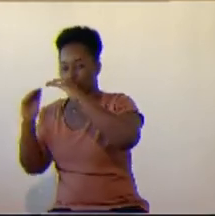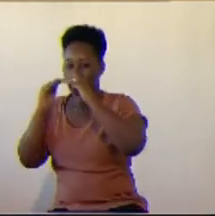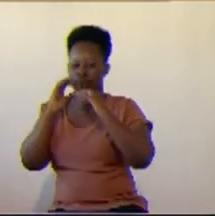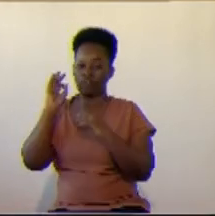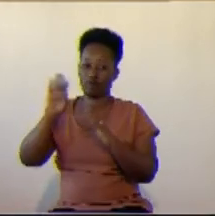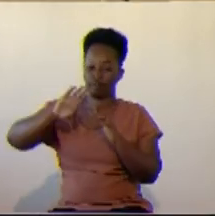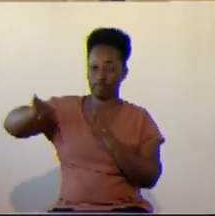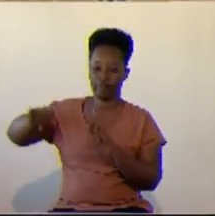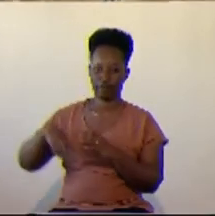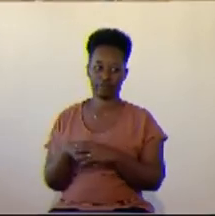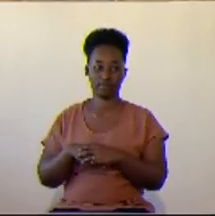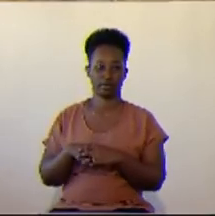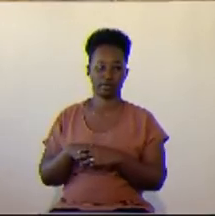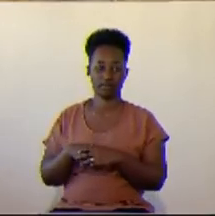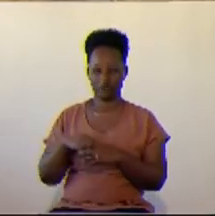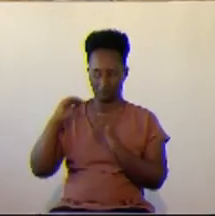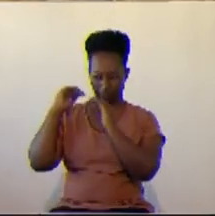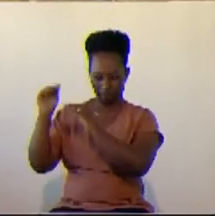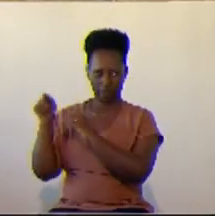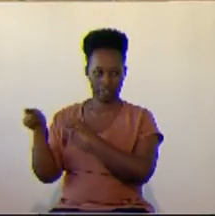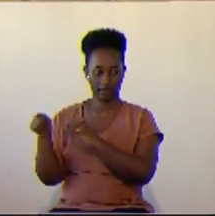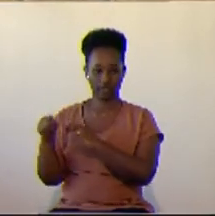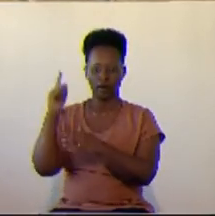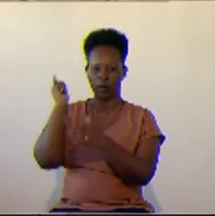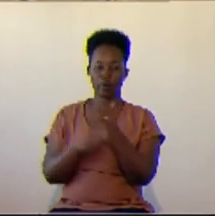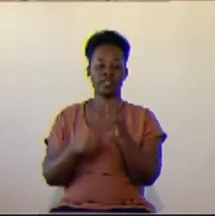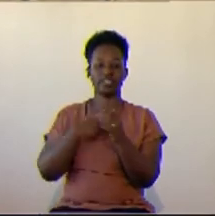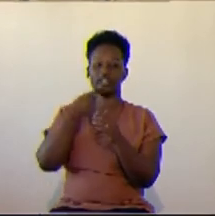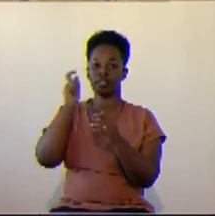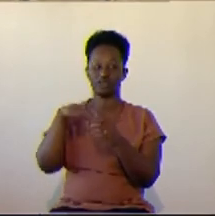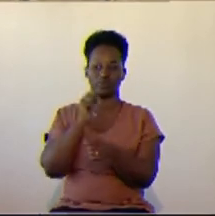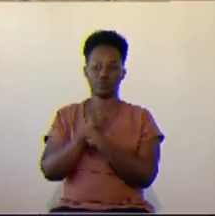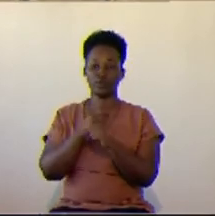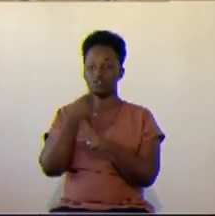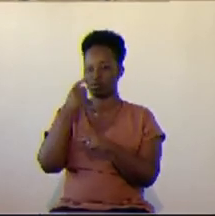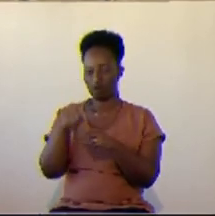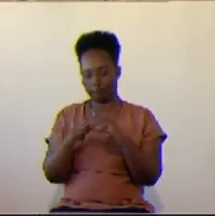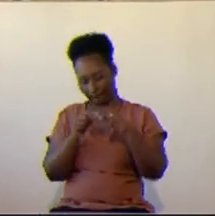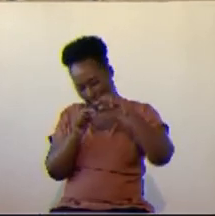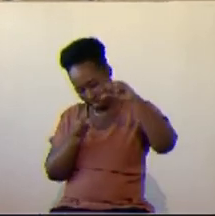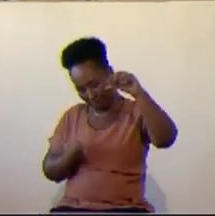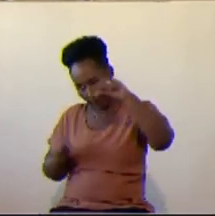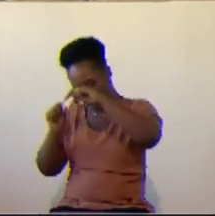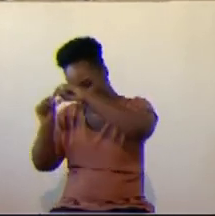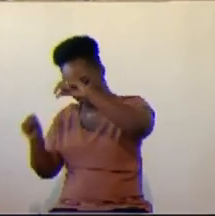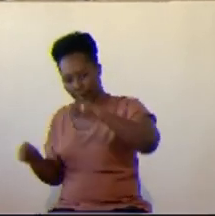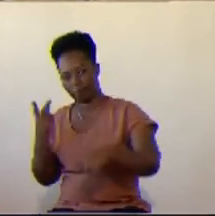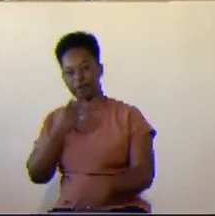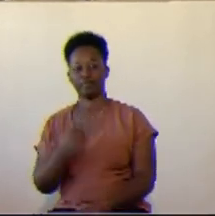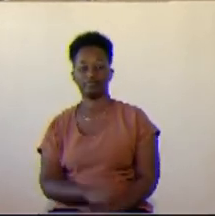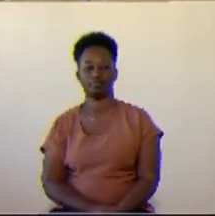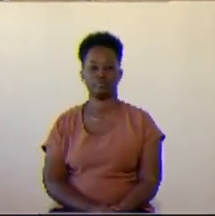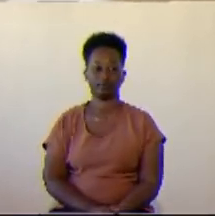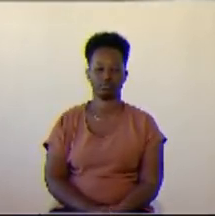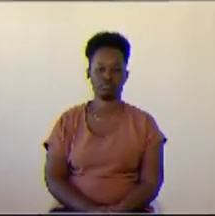liquid in the capillary tube is there. So what do I need to do? I need to measure those two distances. Of course, this is not